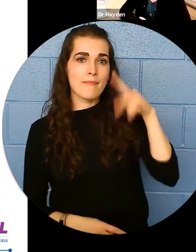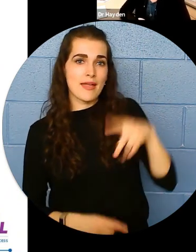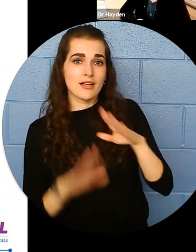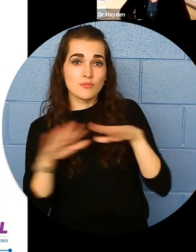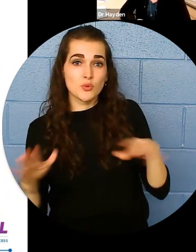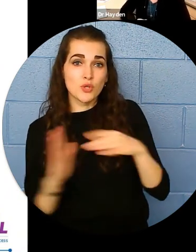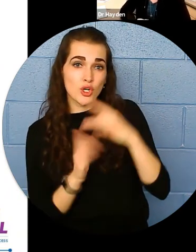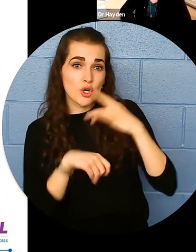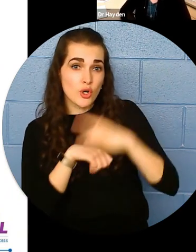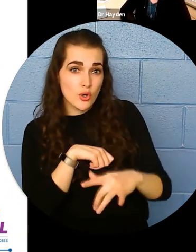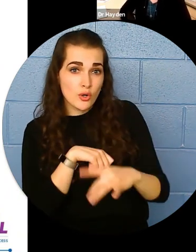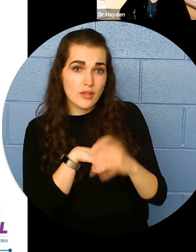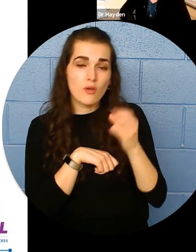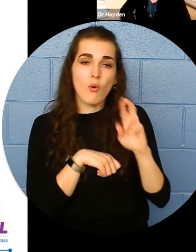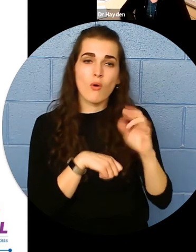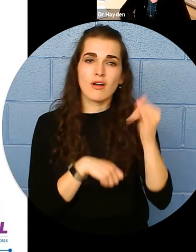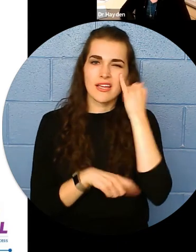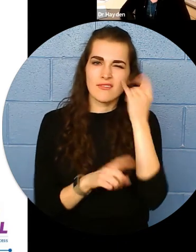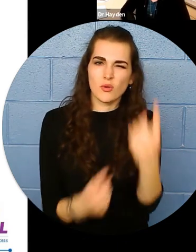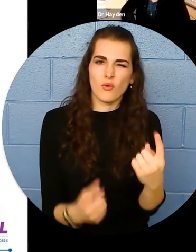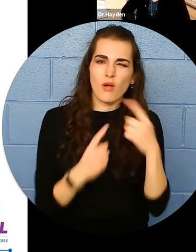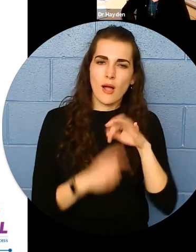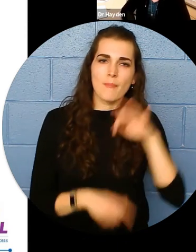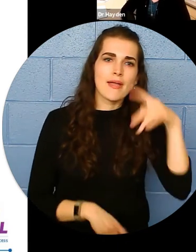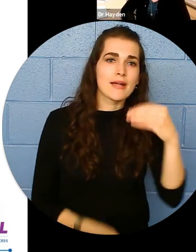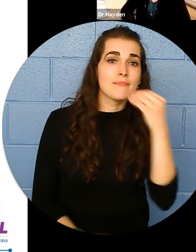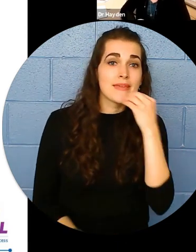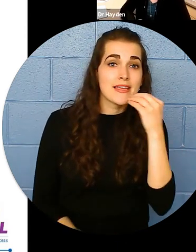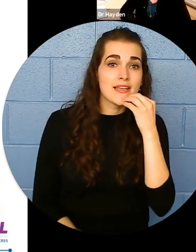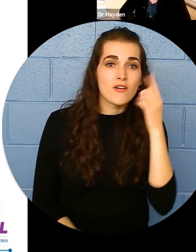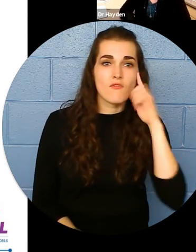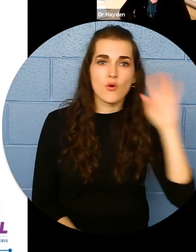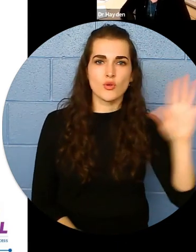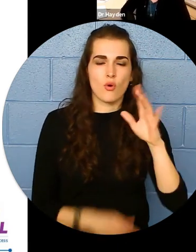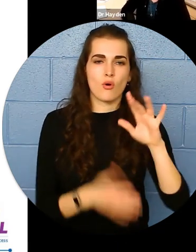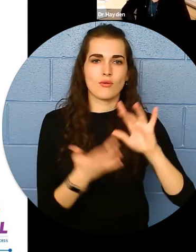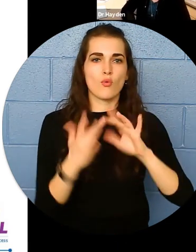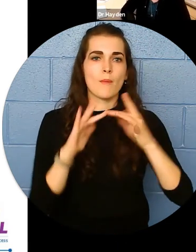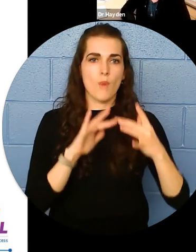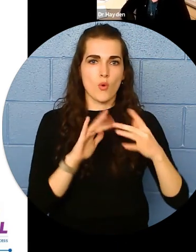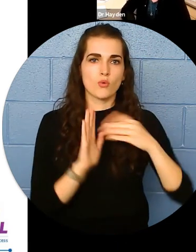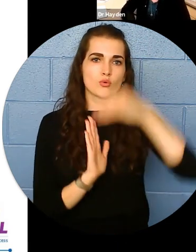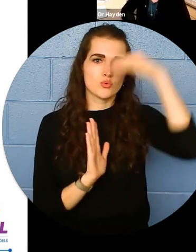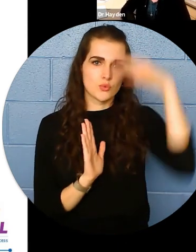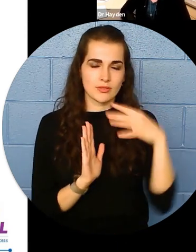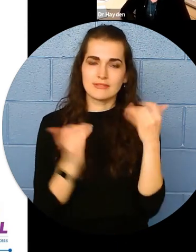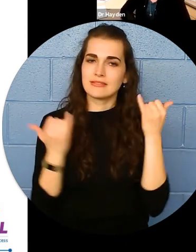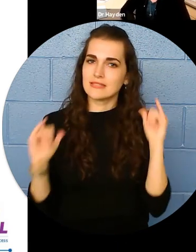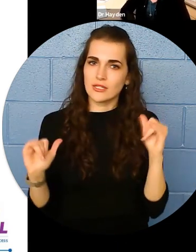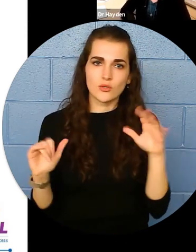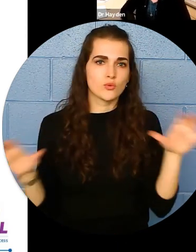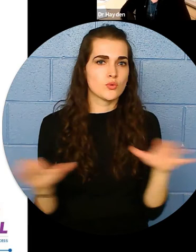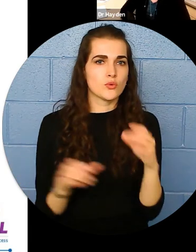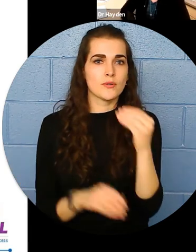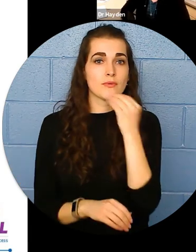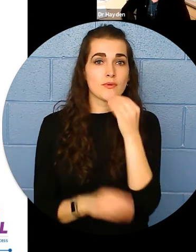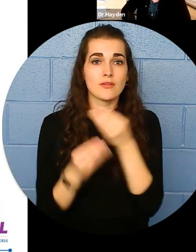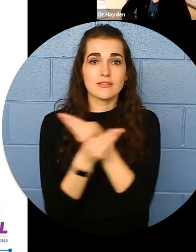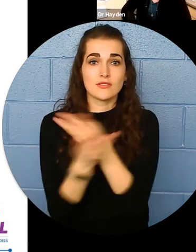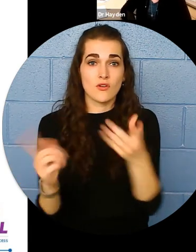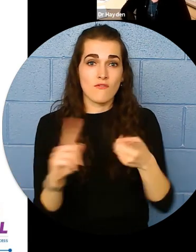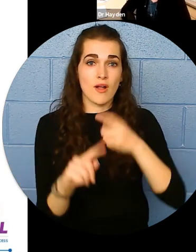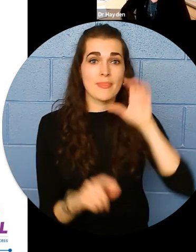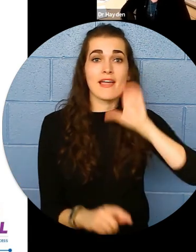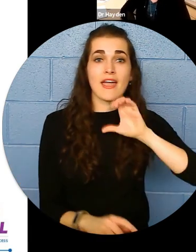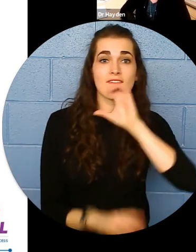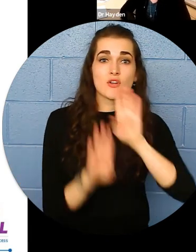early, or for those of you that are coming to pick up meals for your remote students. We will still be doing that meal distribution from the cafeteria